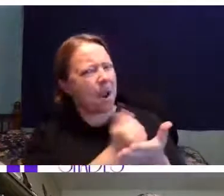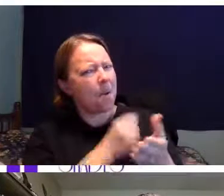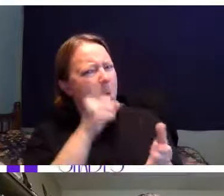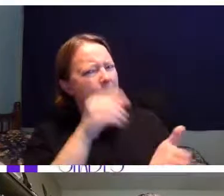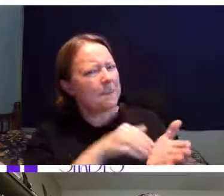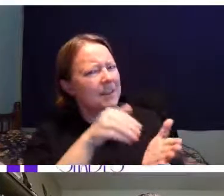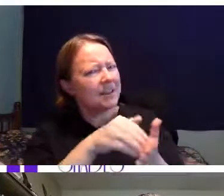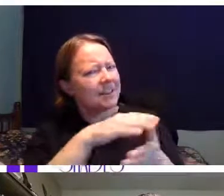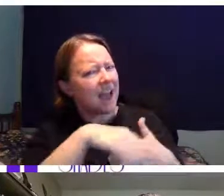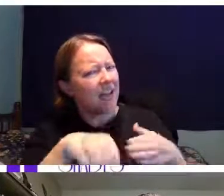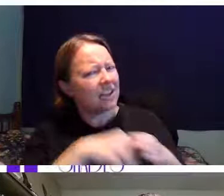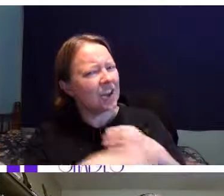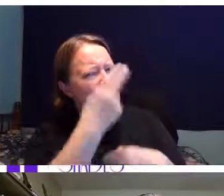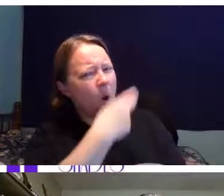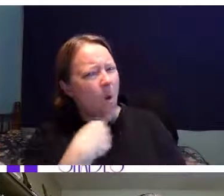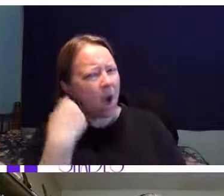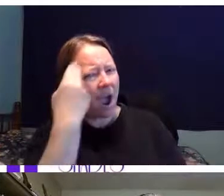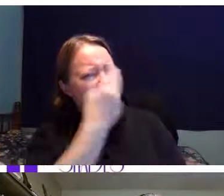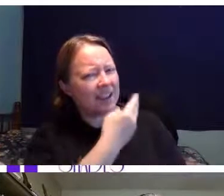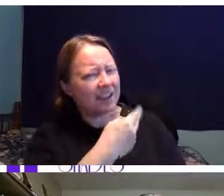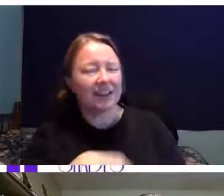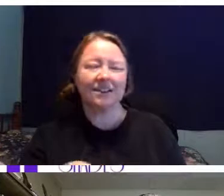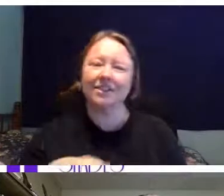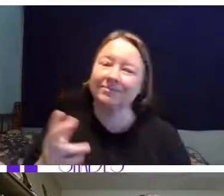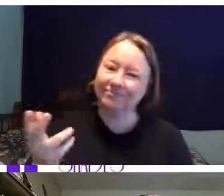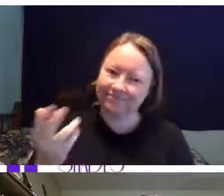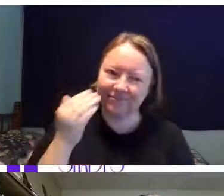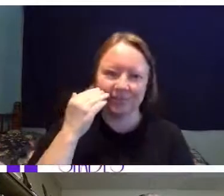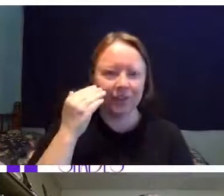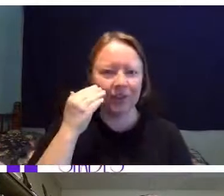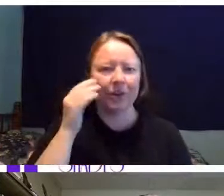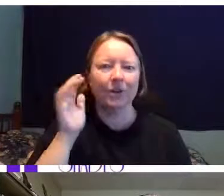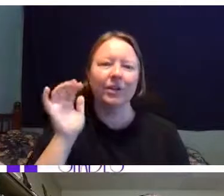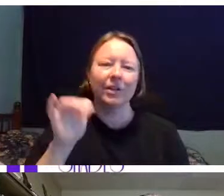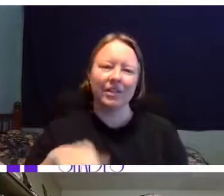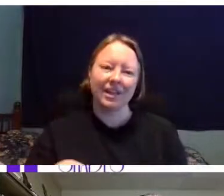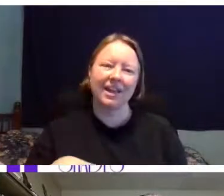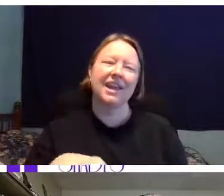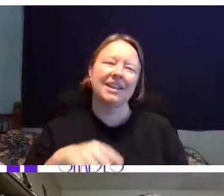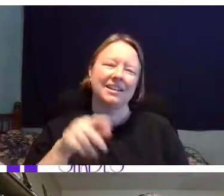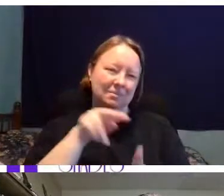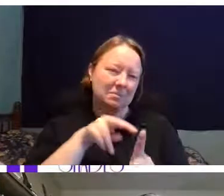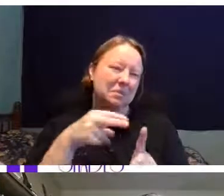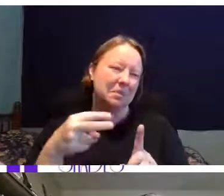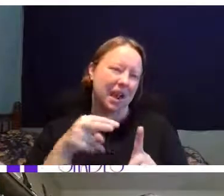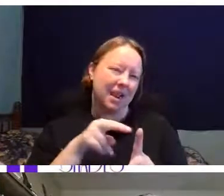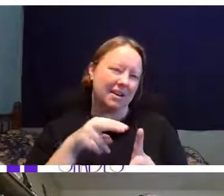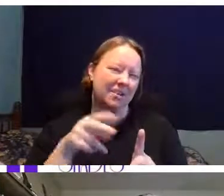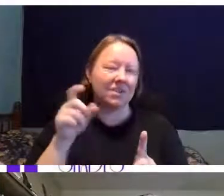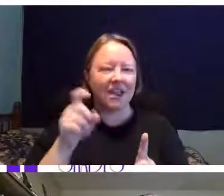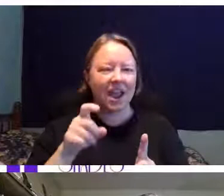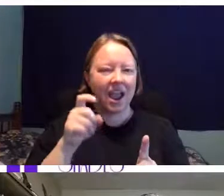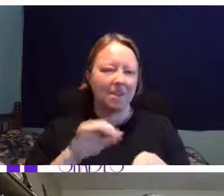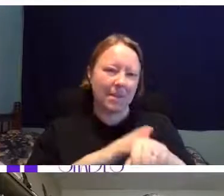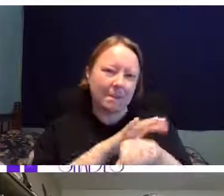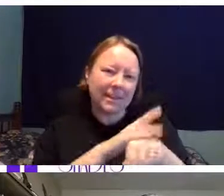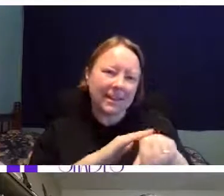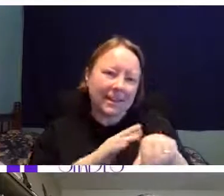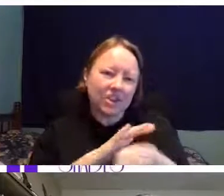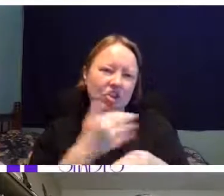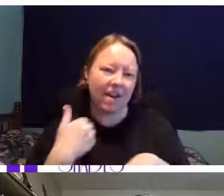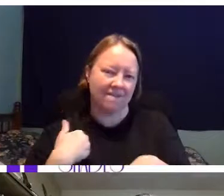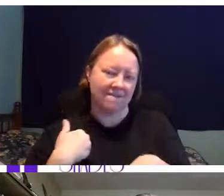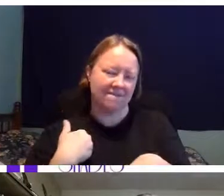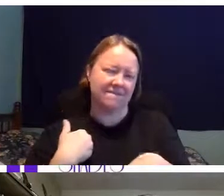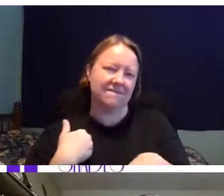Hawaii. Yeah, well, you know, it's all in perspective of, you know, you got the beach right there, but then you have,